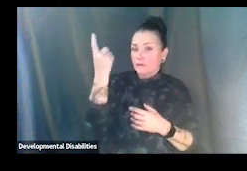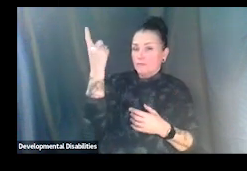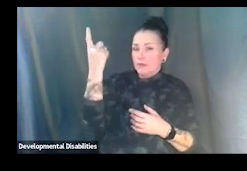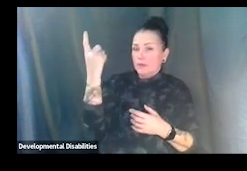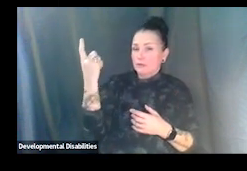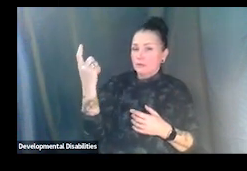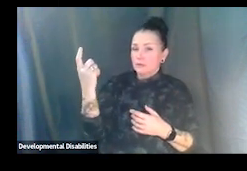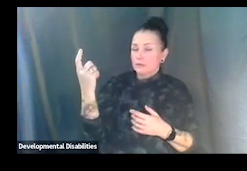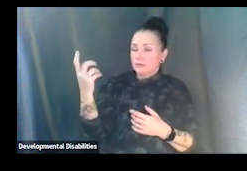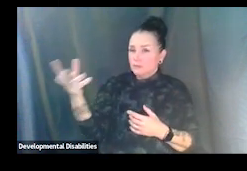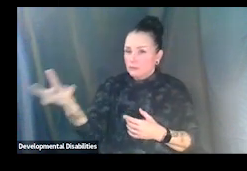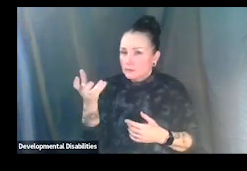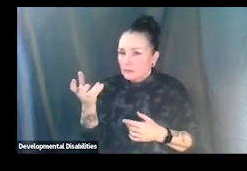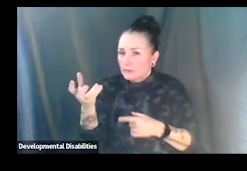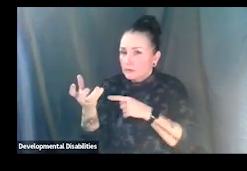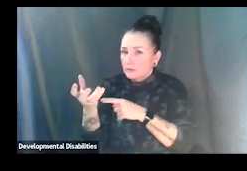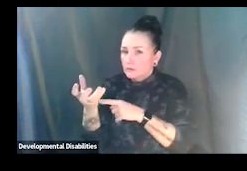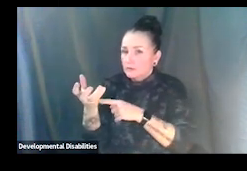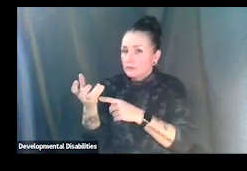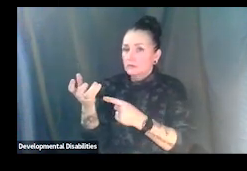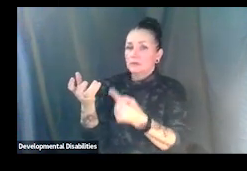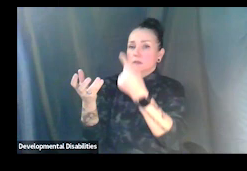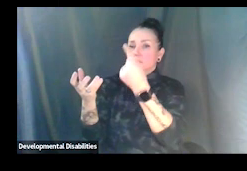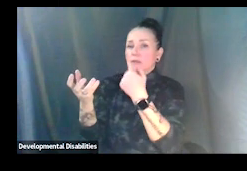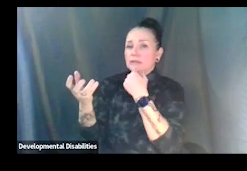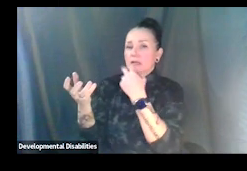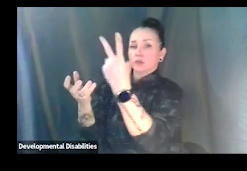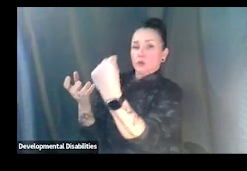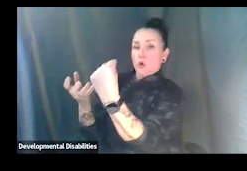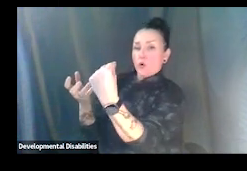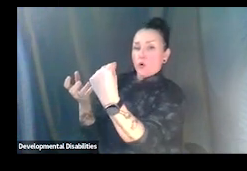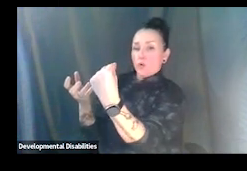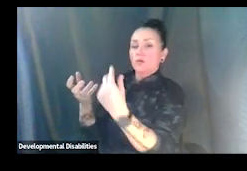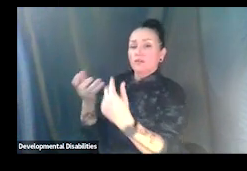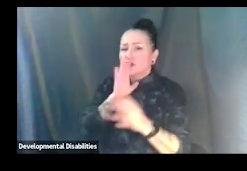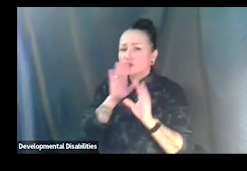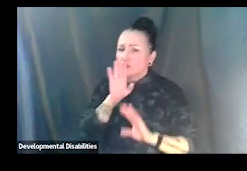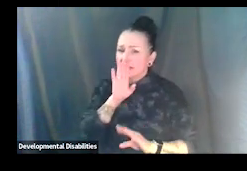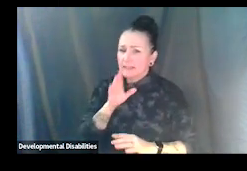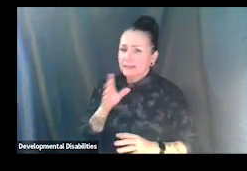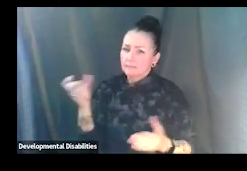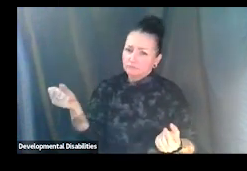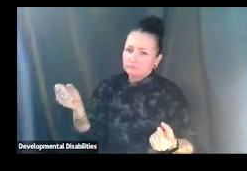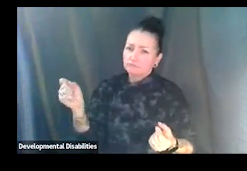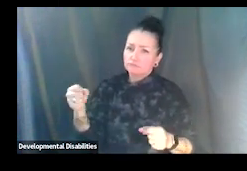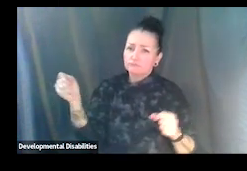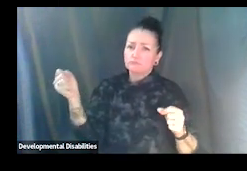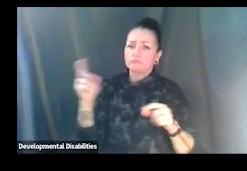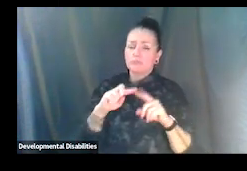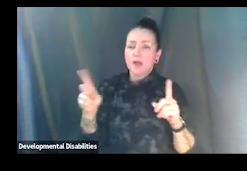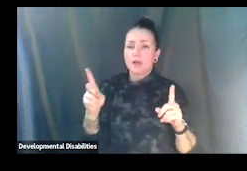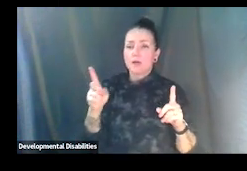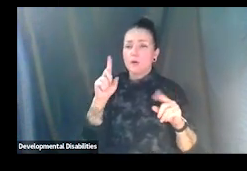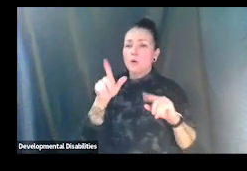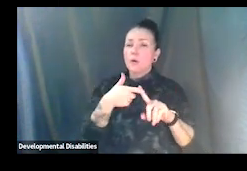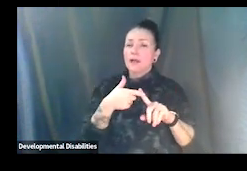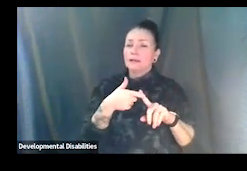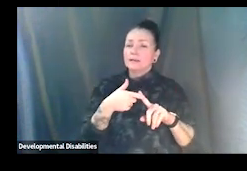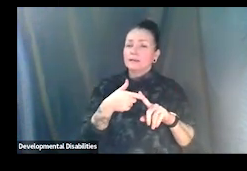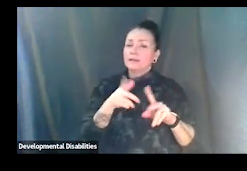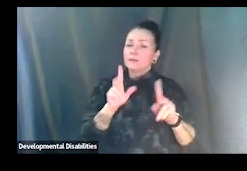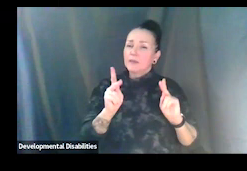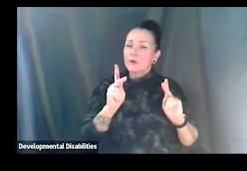emotions with our thoughts. But if people aren't able to do that, then I think what happens is they just sort of react emotionally, and that's when people